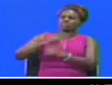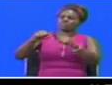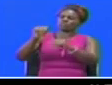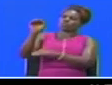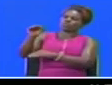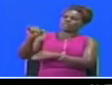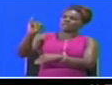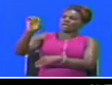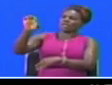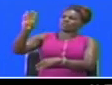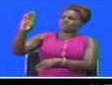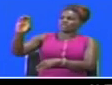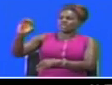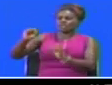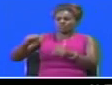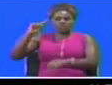and IPC can review that,